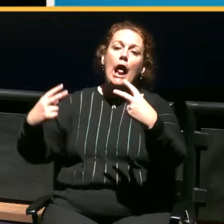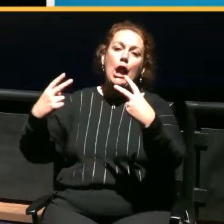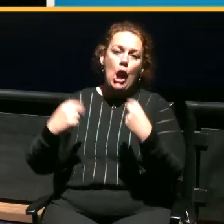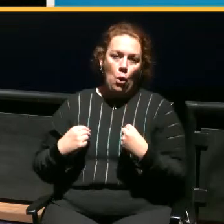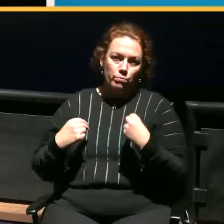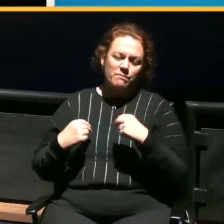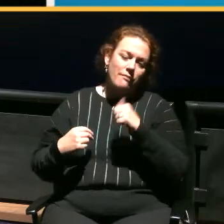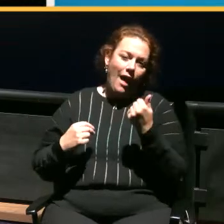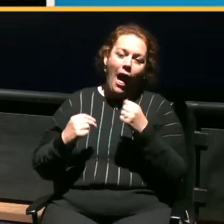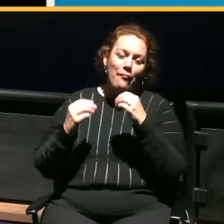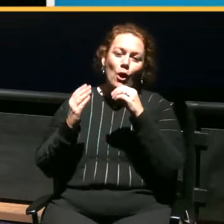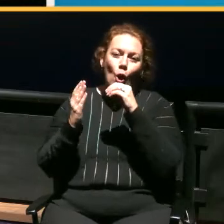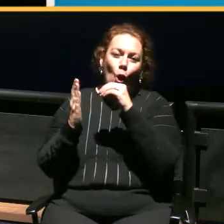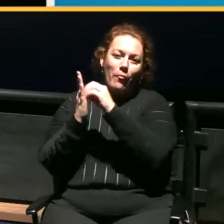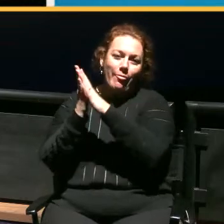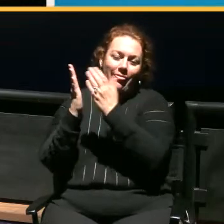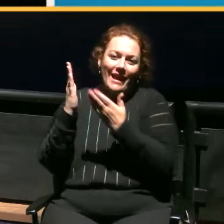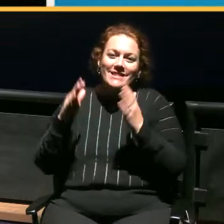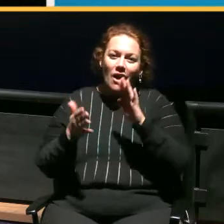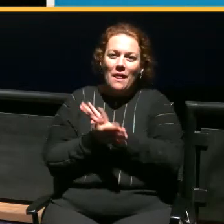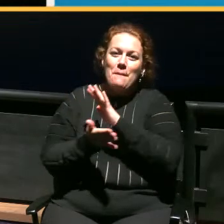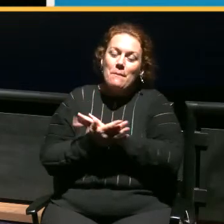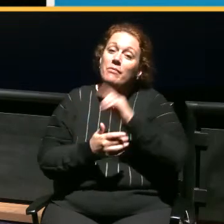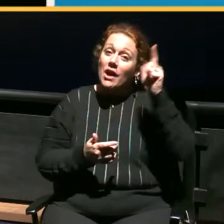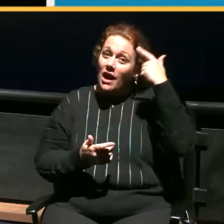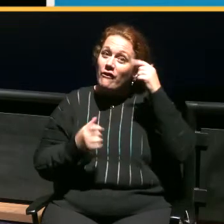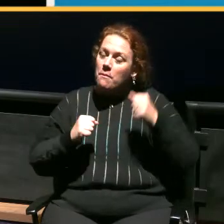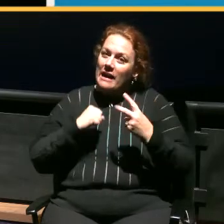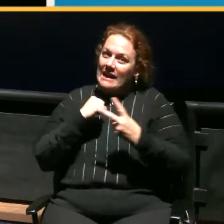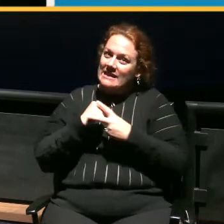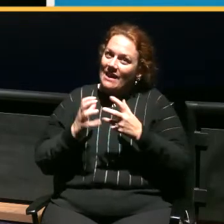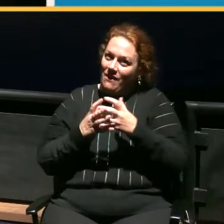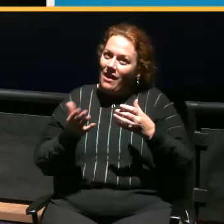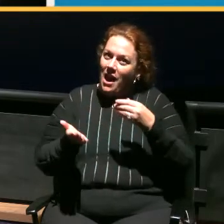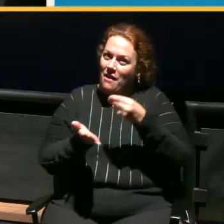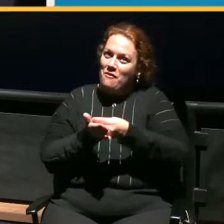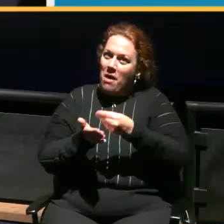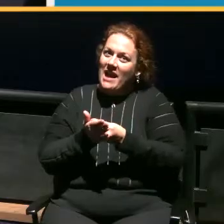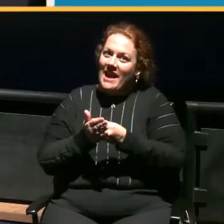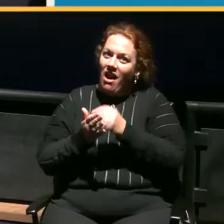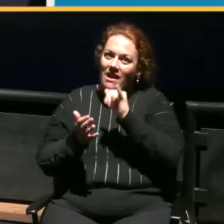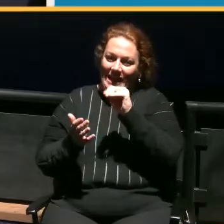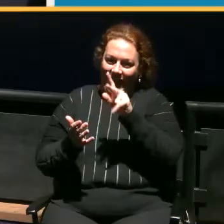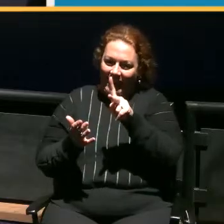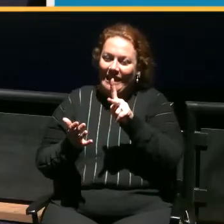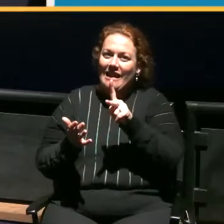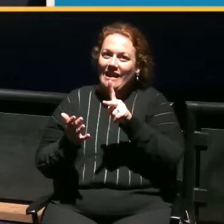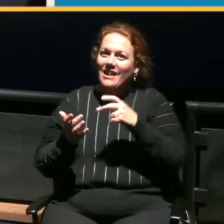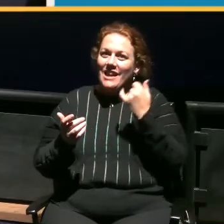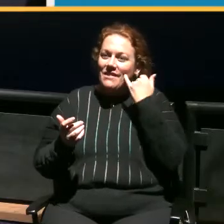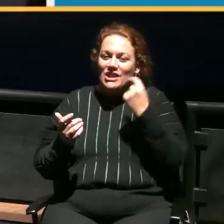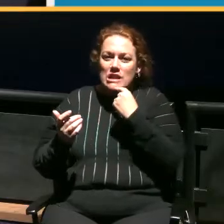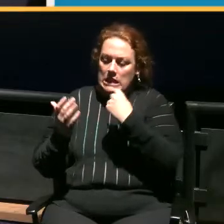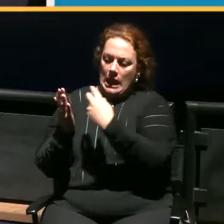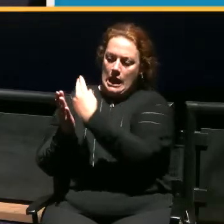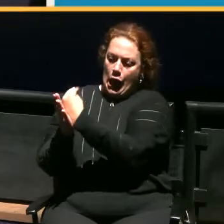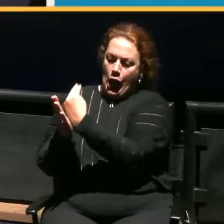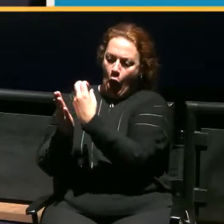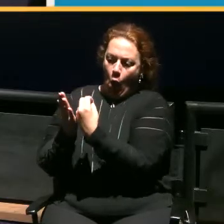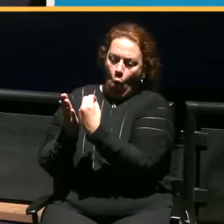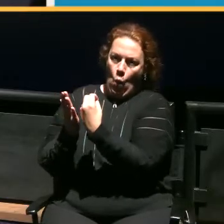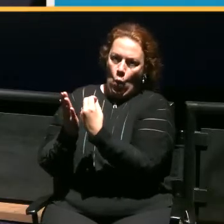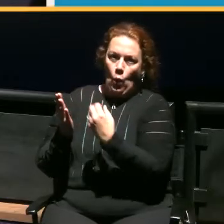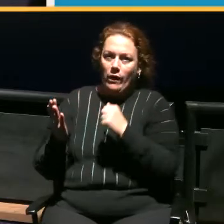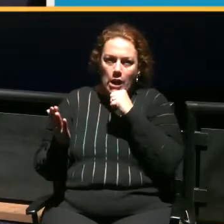words on the page, but we're trying to cut down on. The government could have saved a lot of money on ink by just putting no on that page.